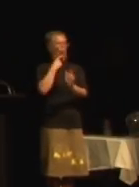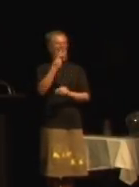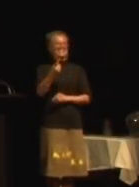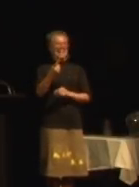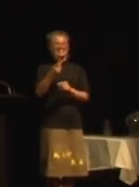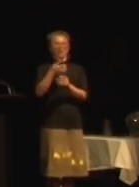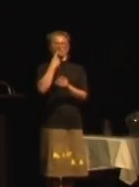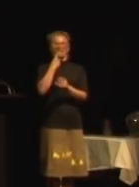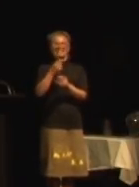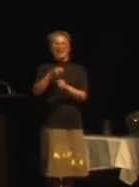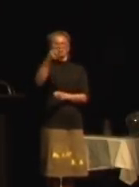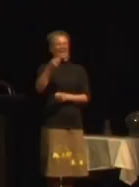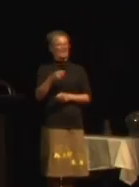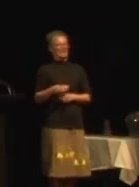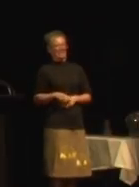didn't. So